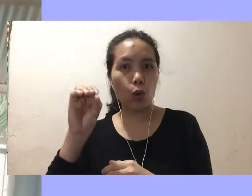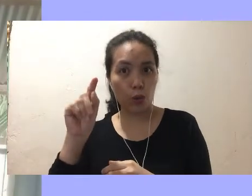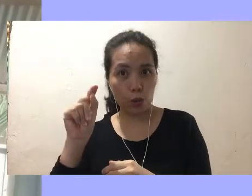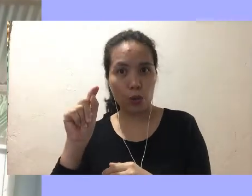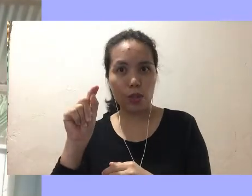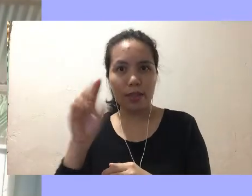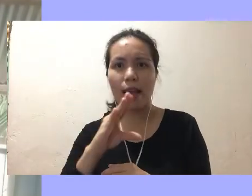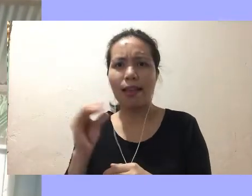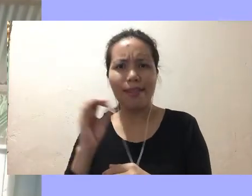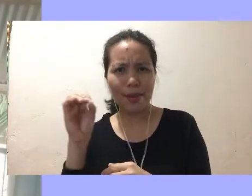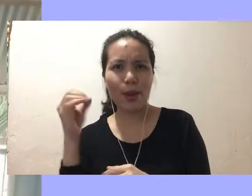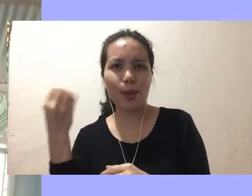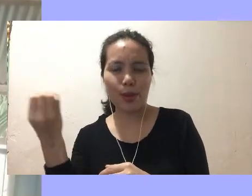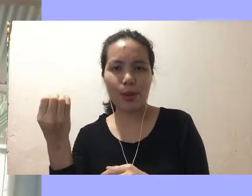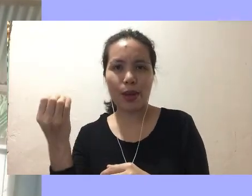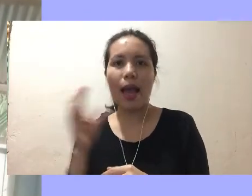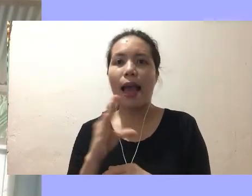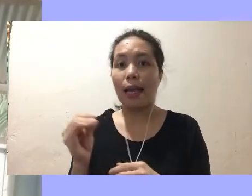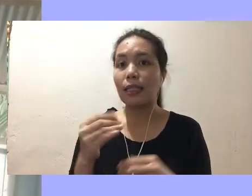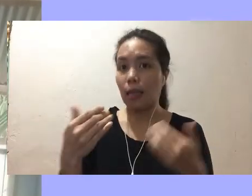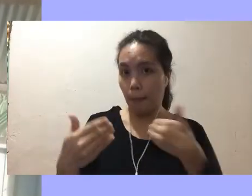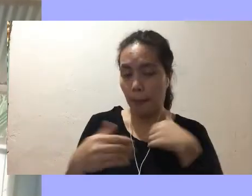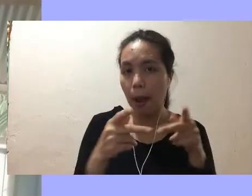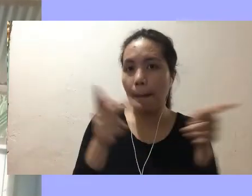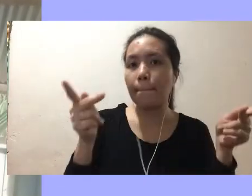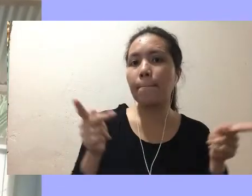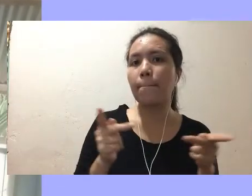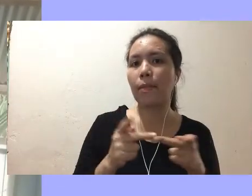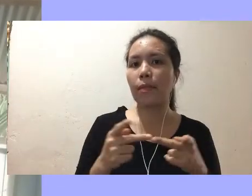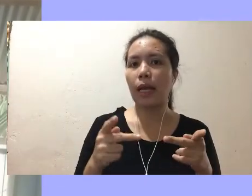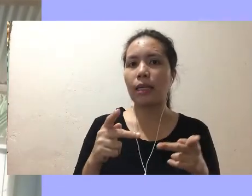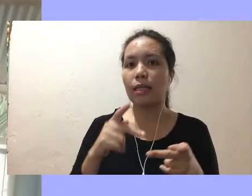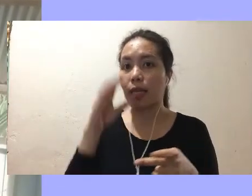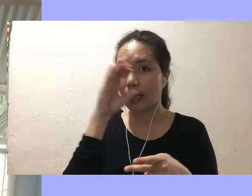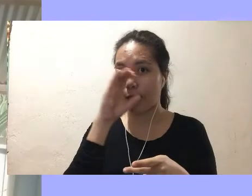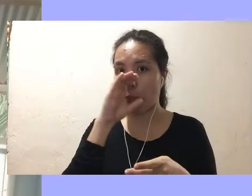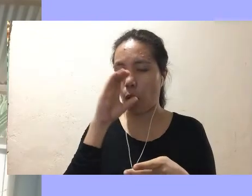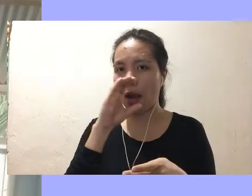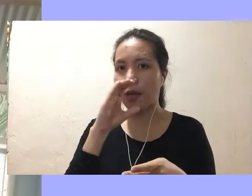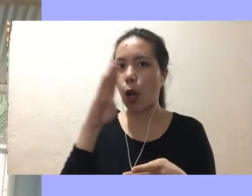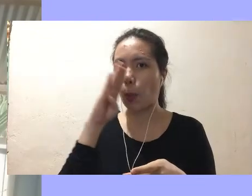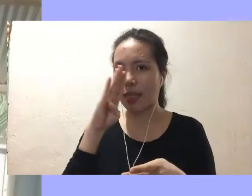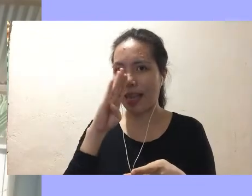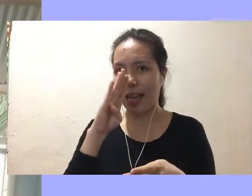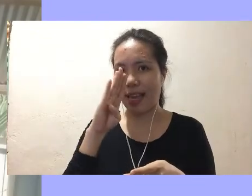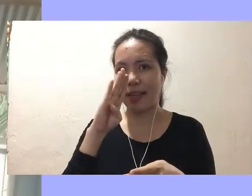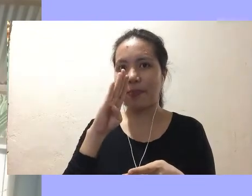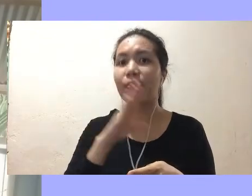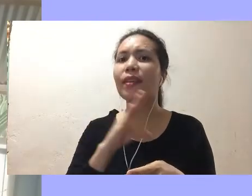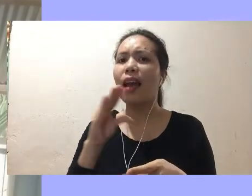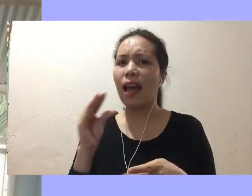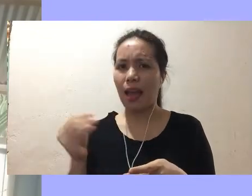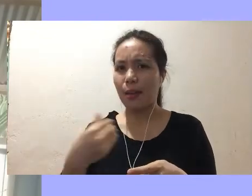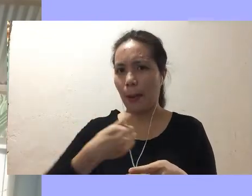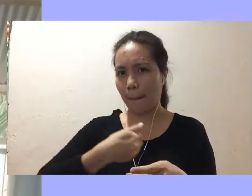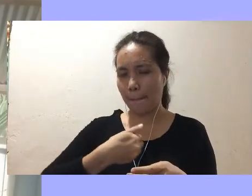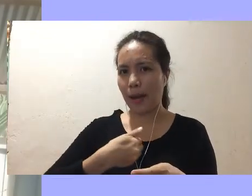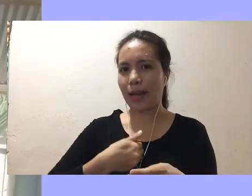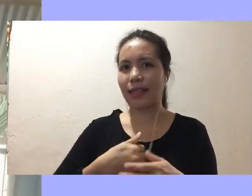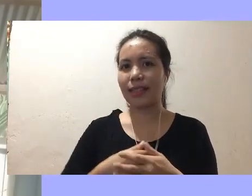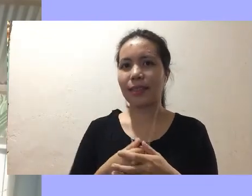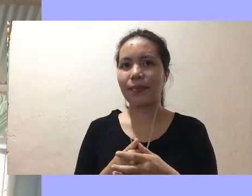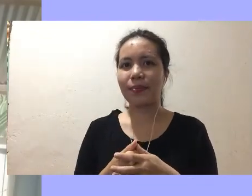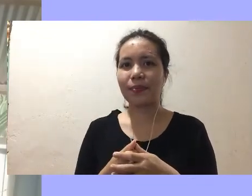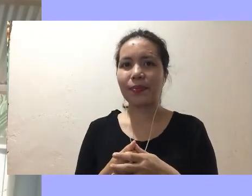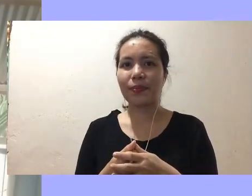Igorot. And in my place, I speak three languages because I speak Cebuano, Bisaya,